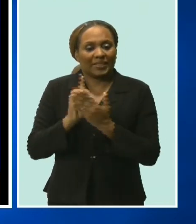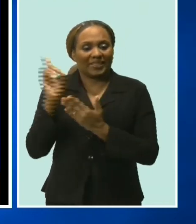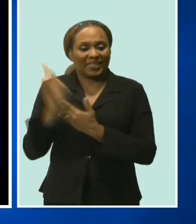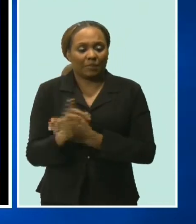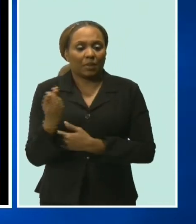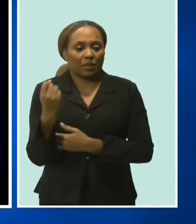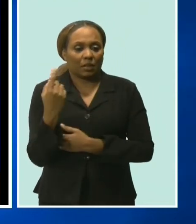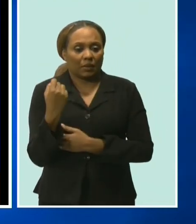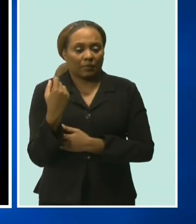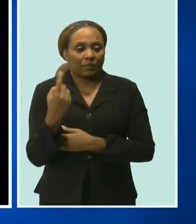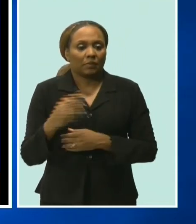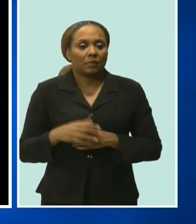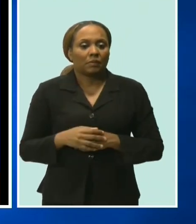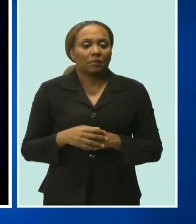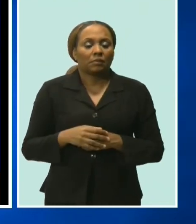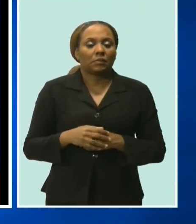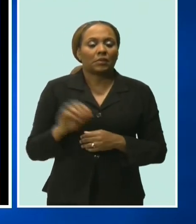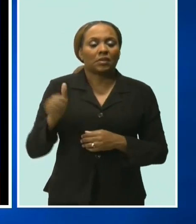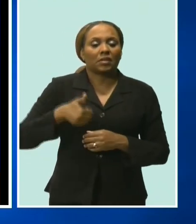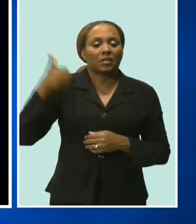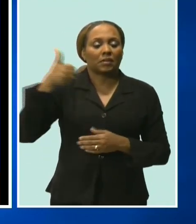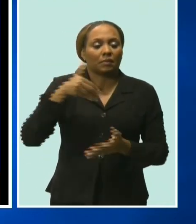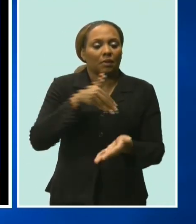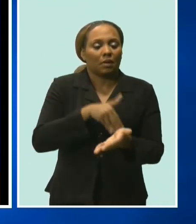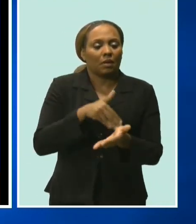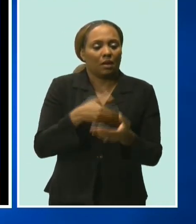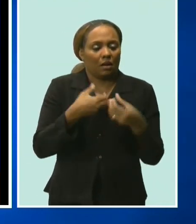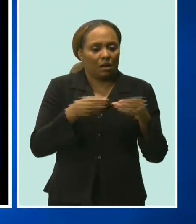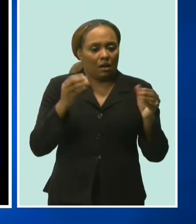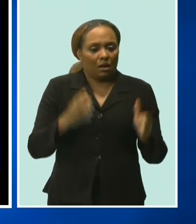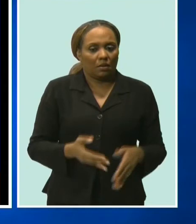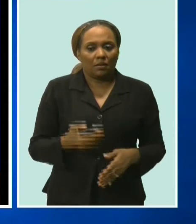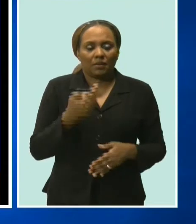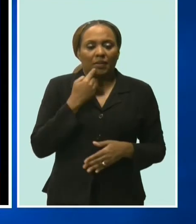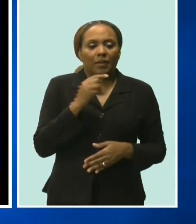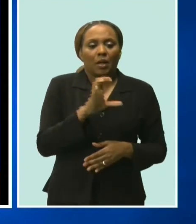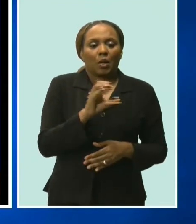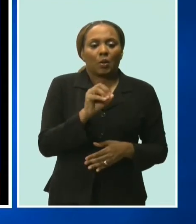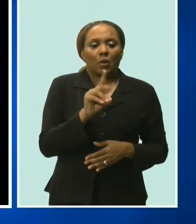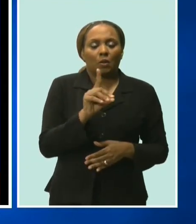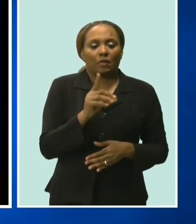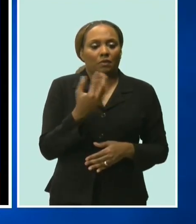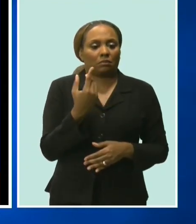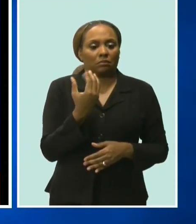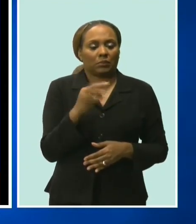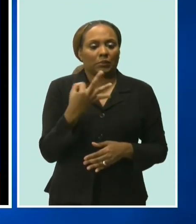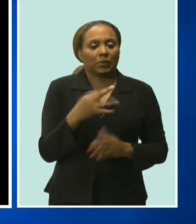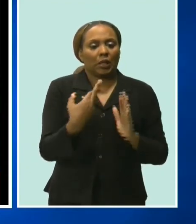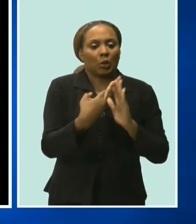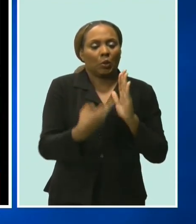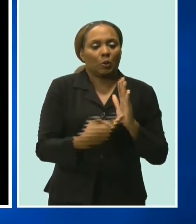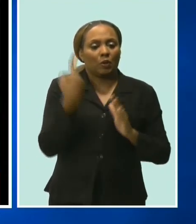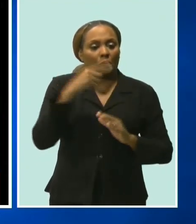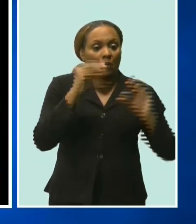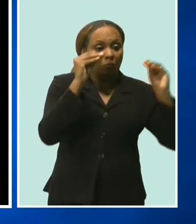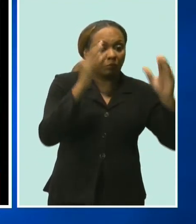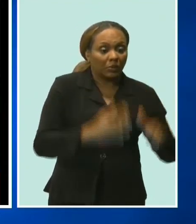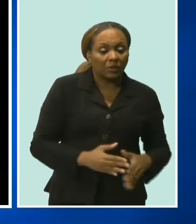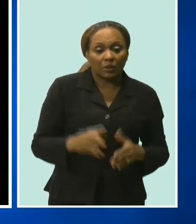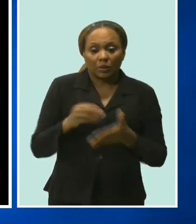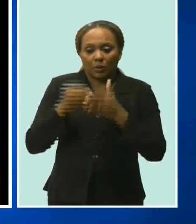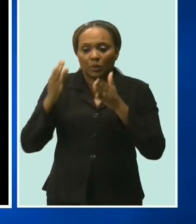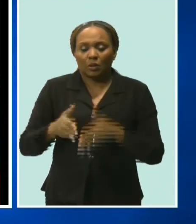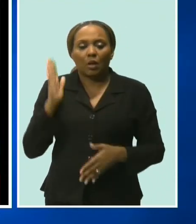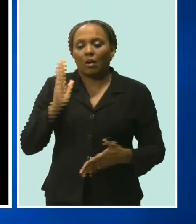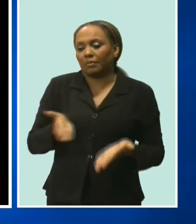press conference on Monday, Chief Medical Officer Dr. Roshan Parasram said COVID-19 prevention guidelines for teachers and students will be handed